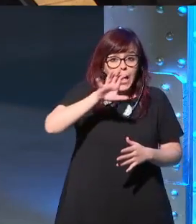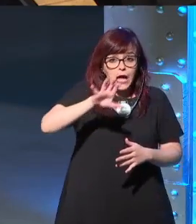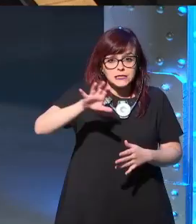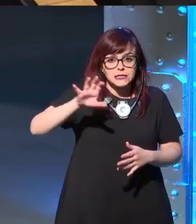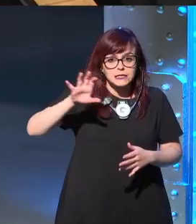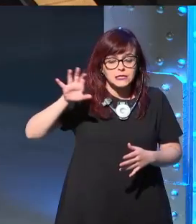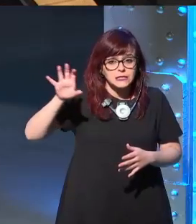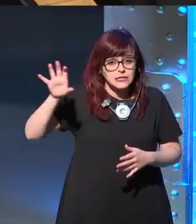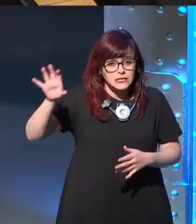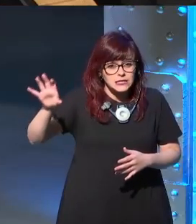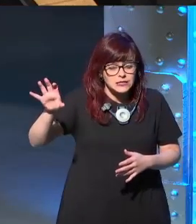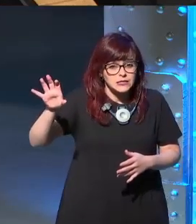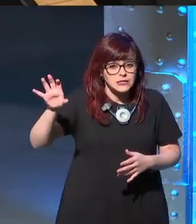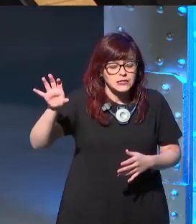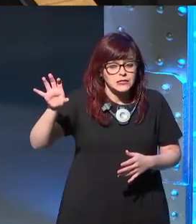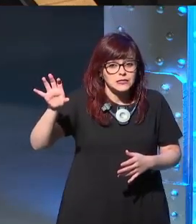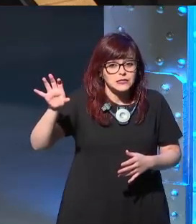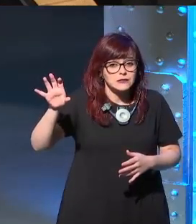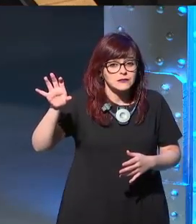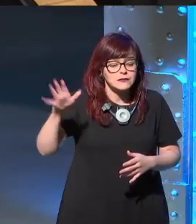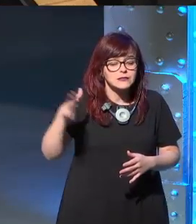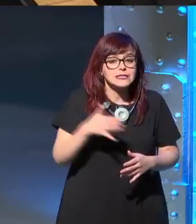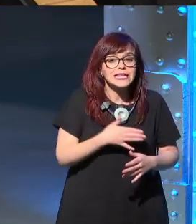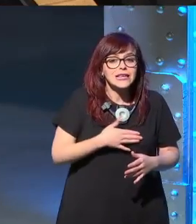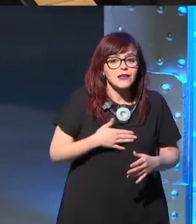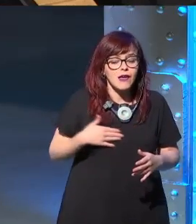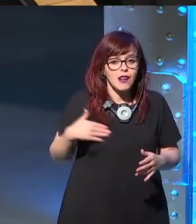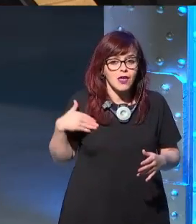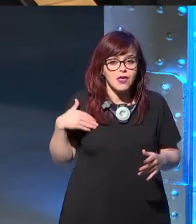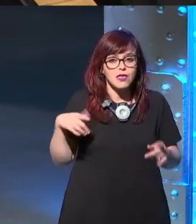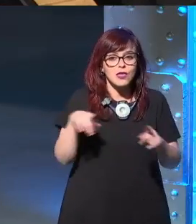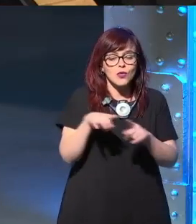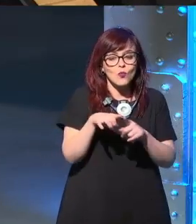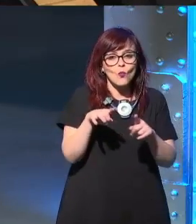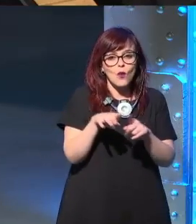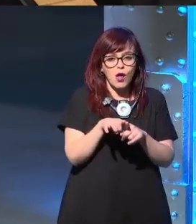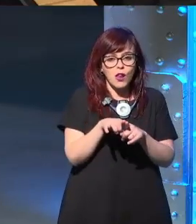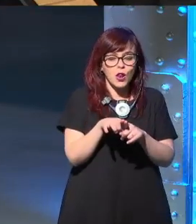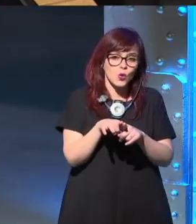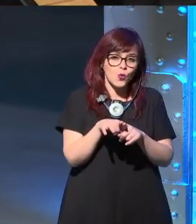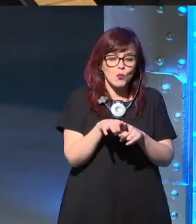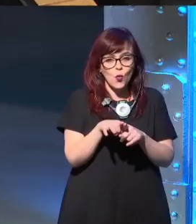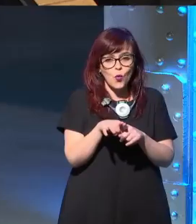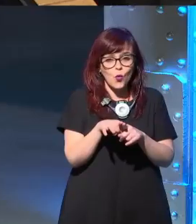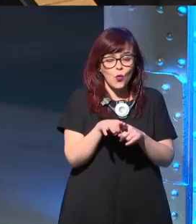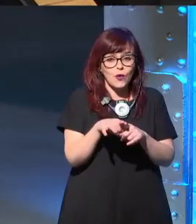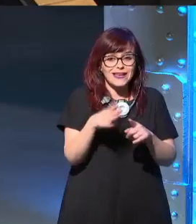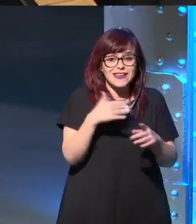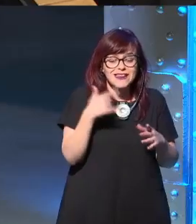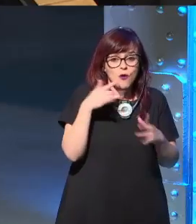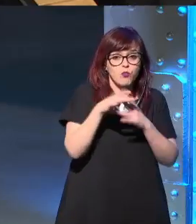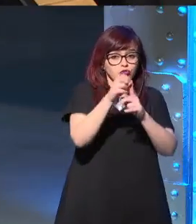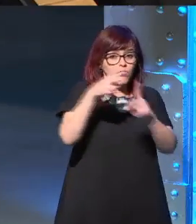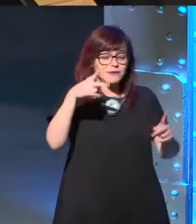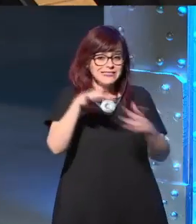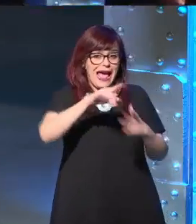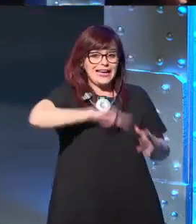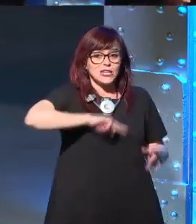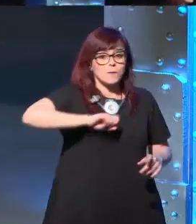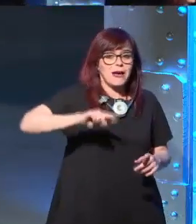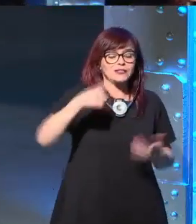like wishing to take a more moral and passive step towards it? Yeah, I think one problem